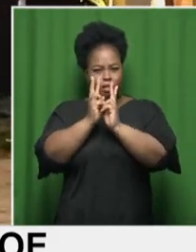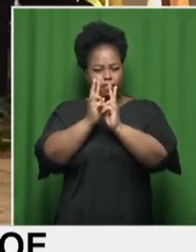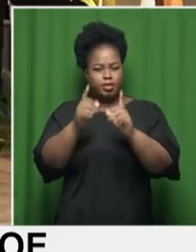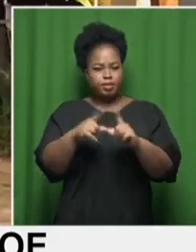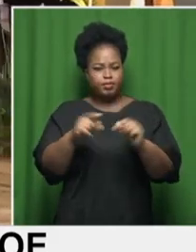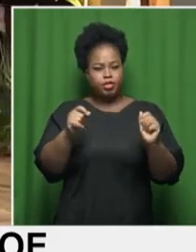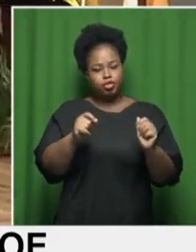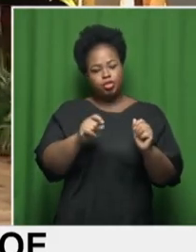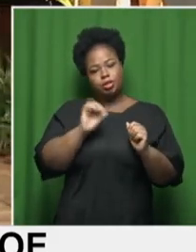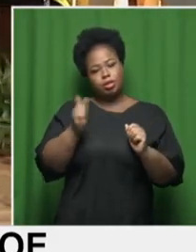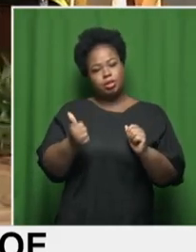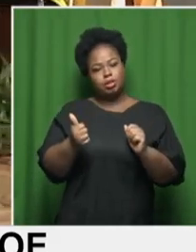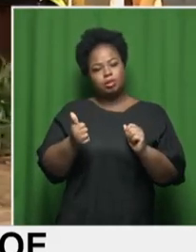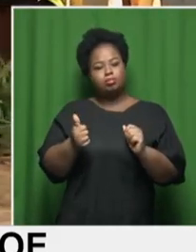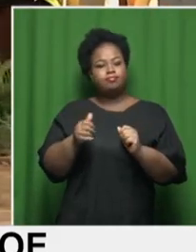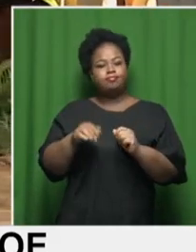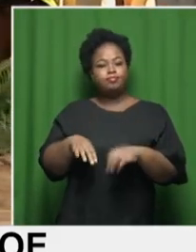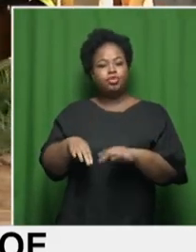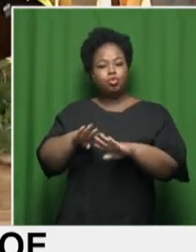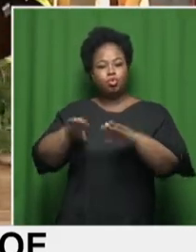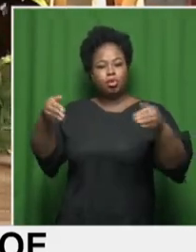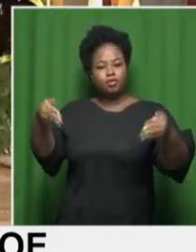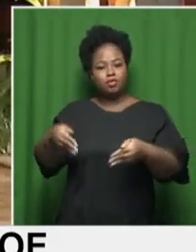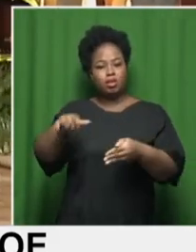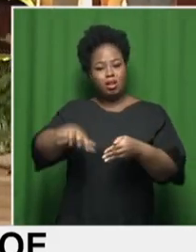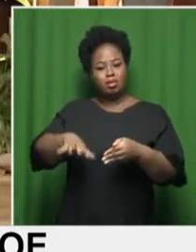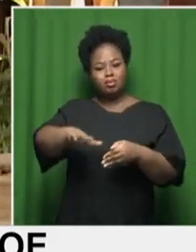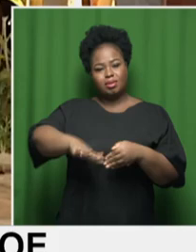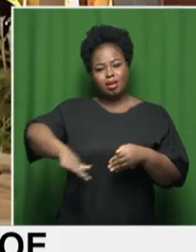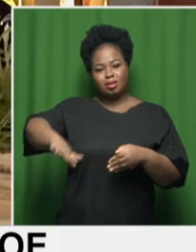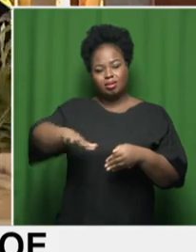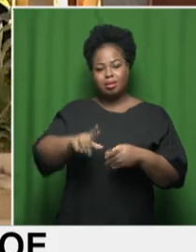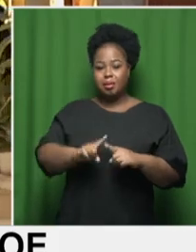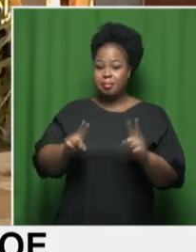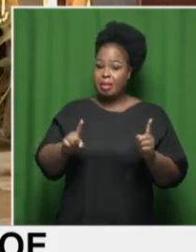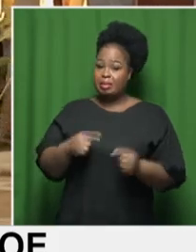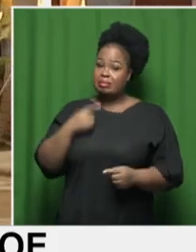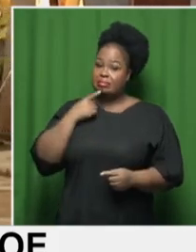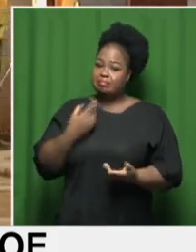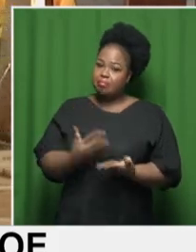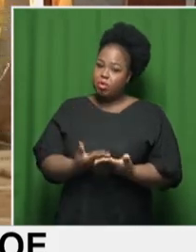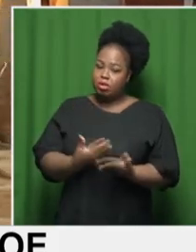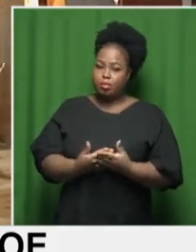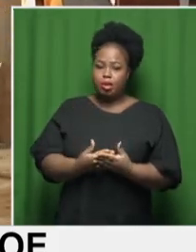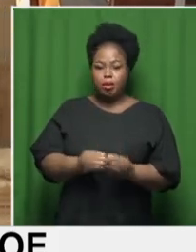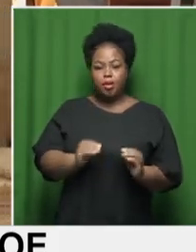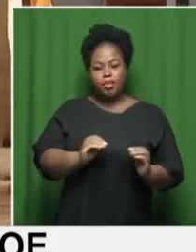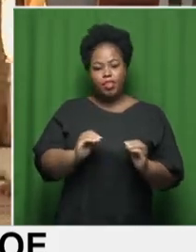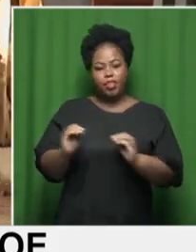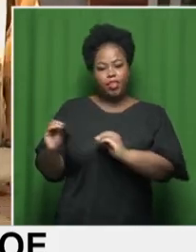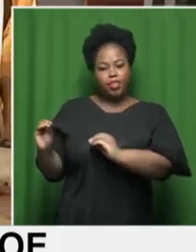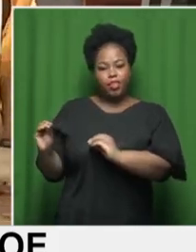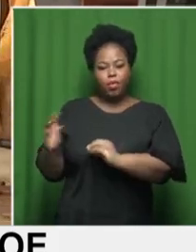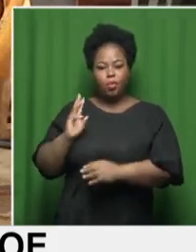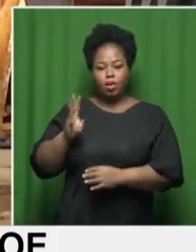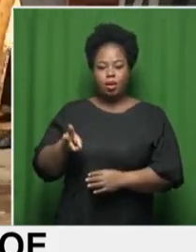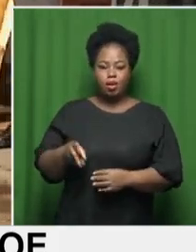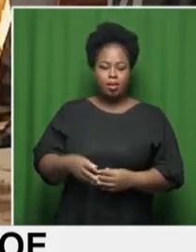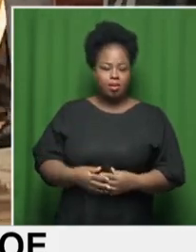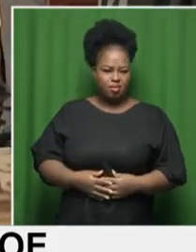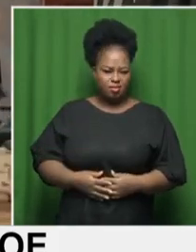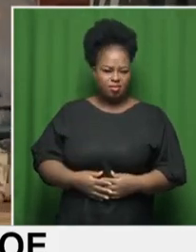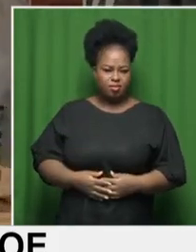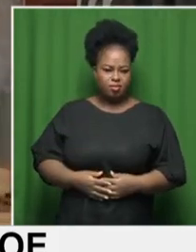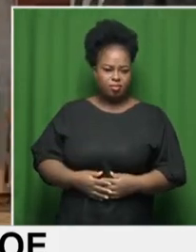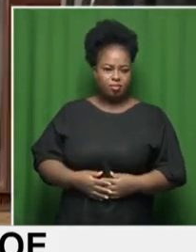heading to the burial site. But as he indicated, there is a possibility that we will see a delay with that. But